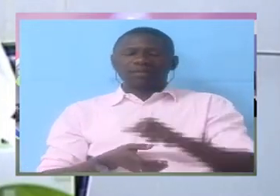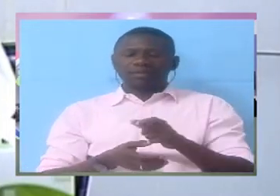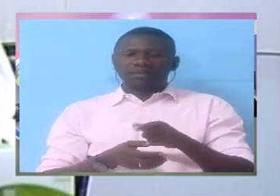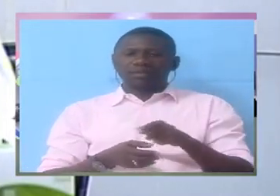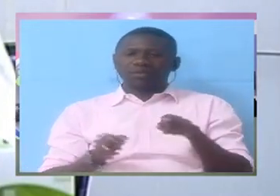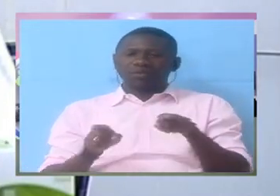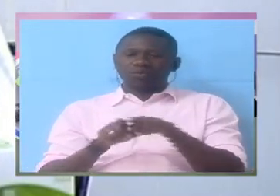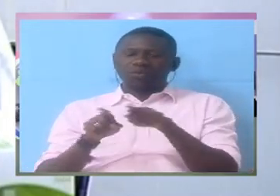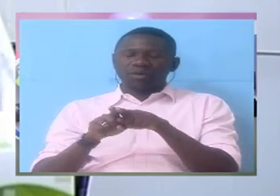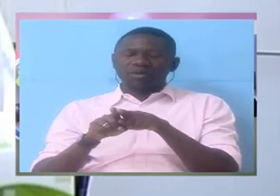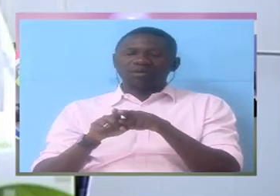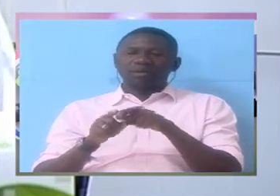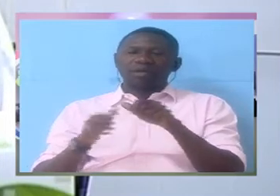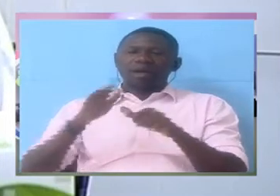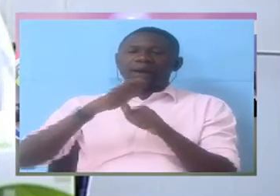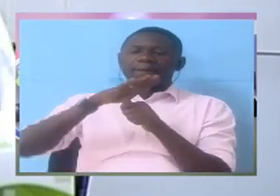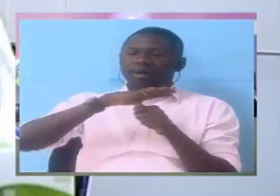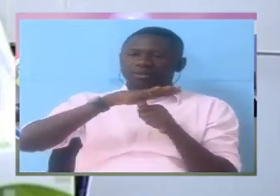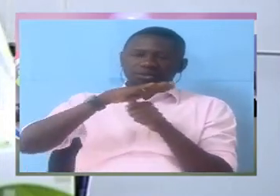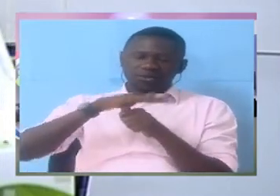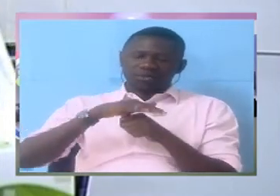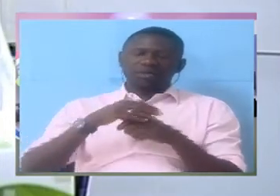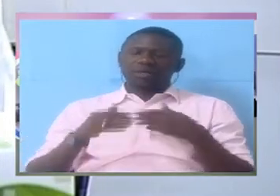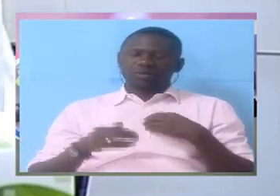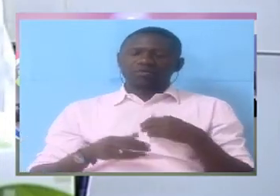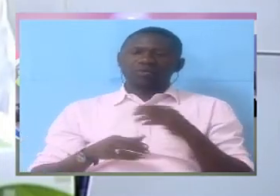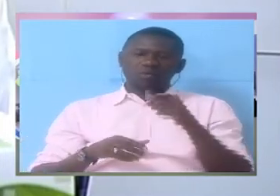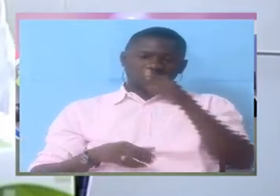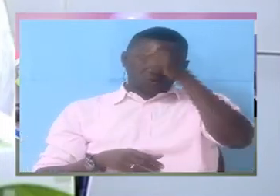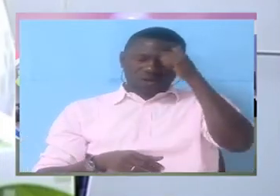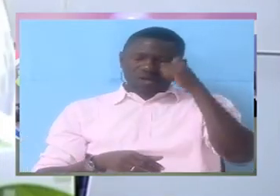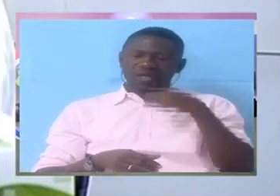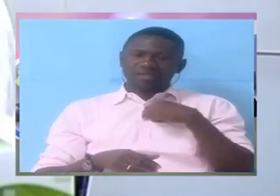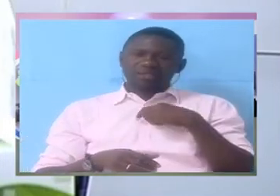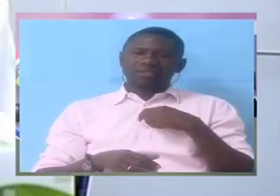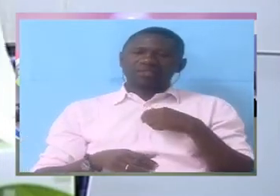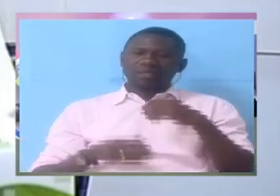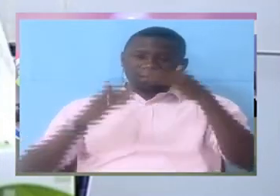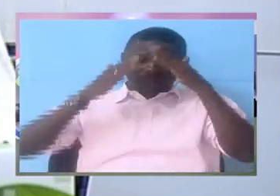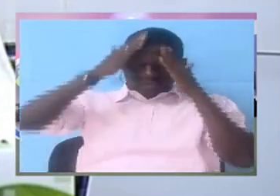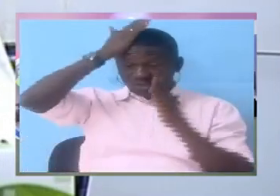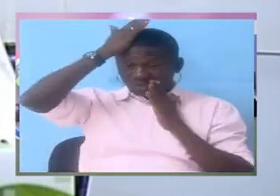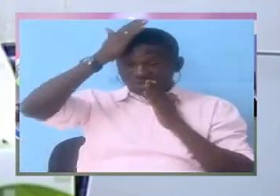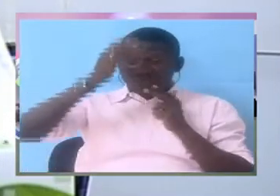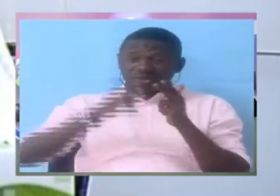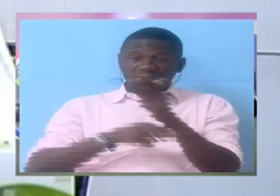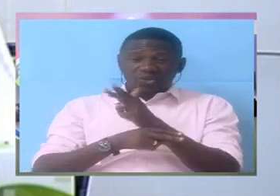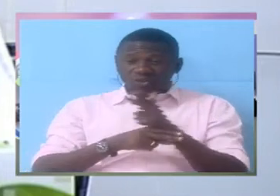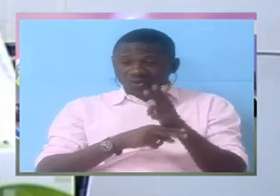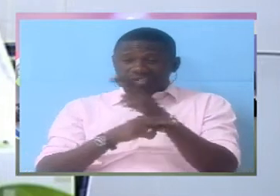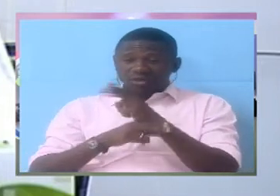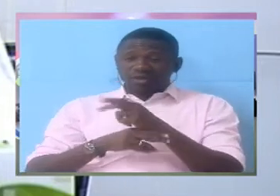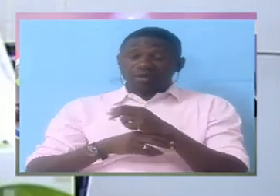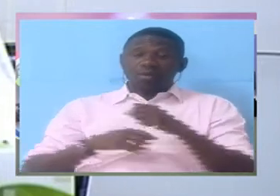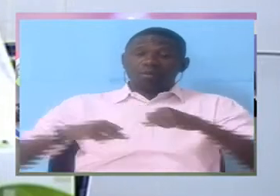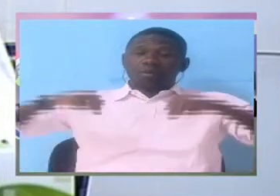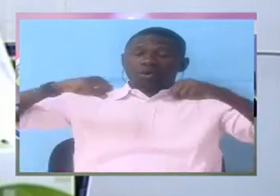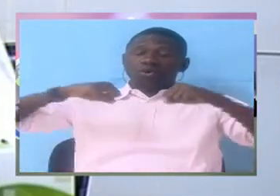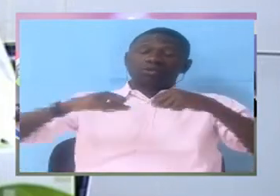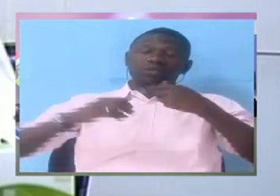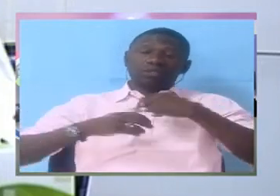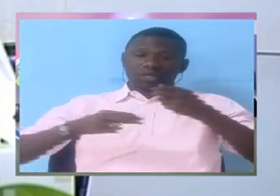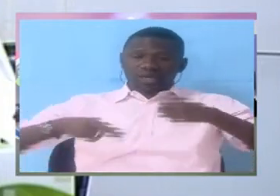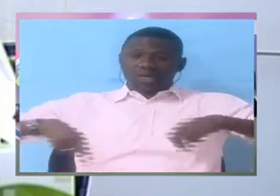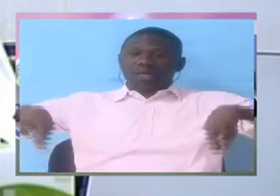And I was doubling as a security commander of the sub-region. And utumo ntelefonamu kanto ni ntankada bunda nyaton koti